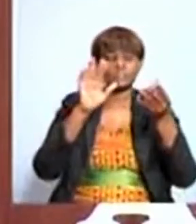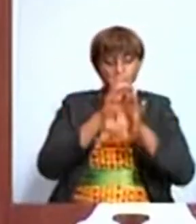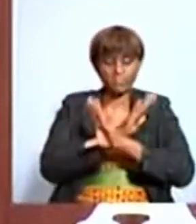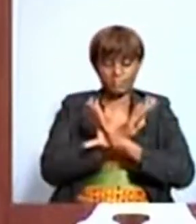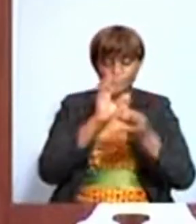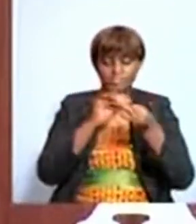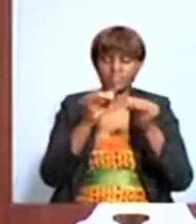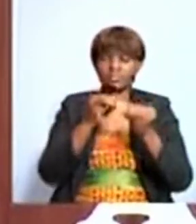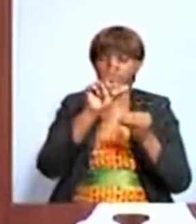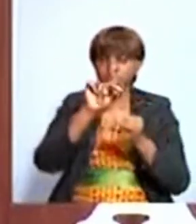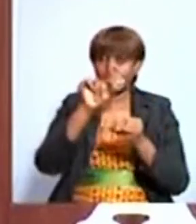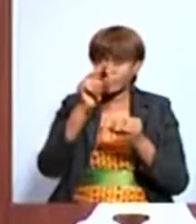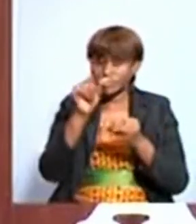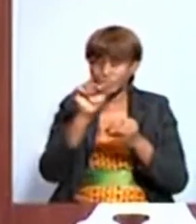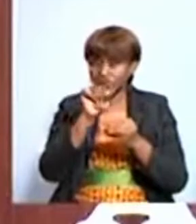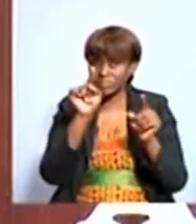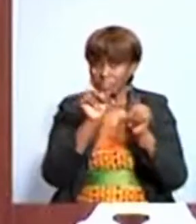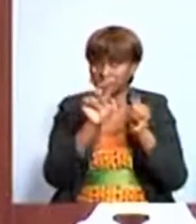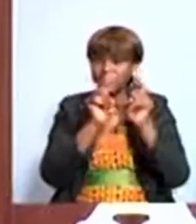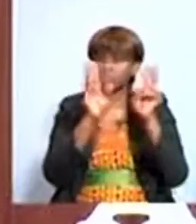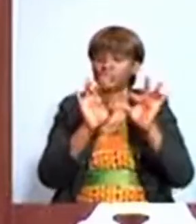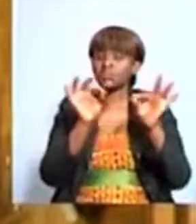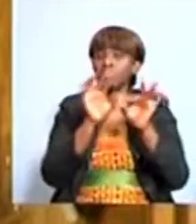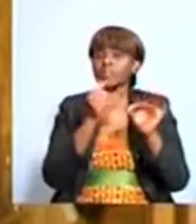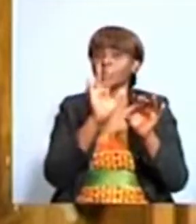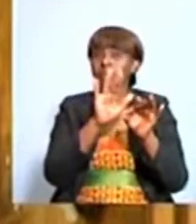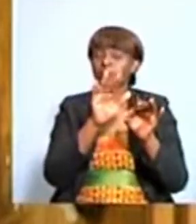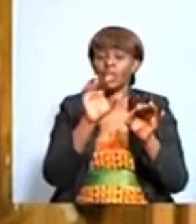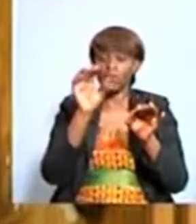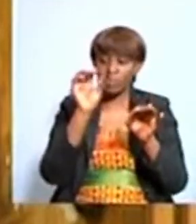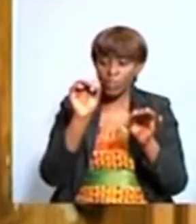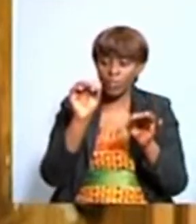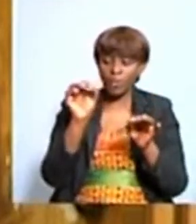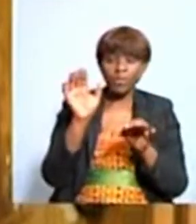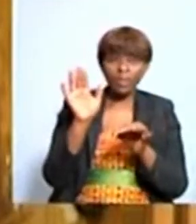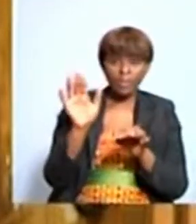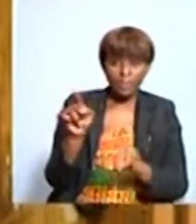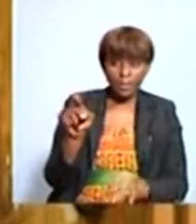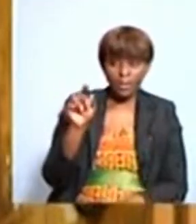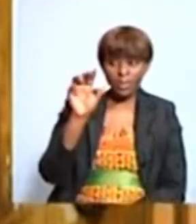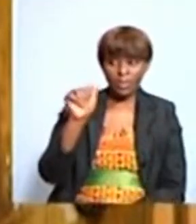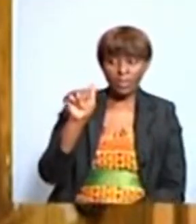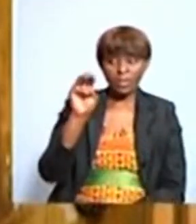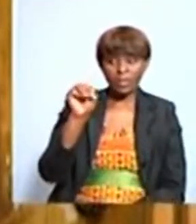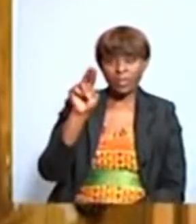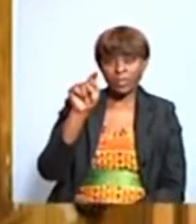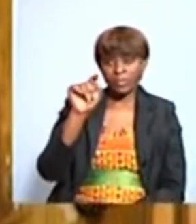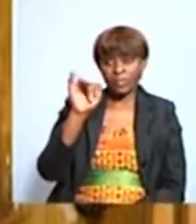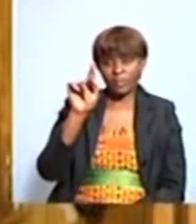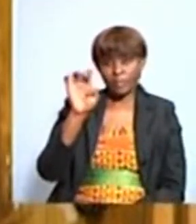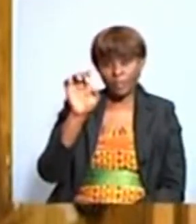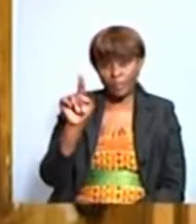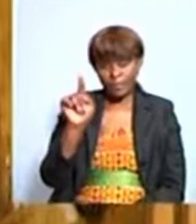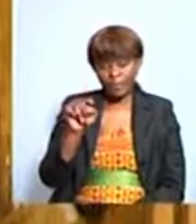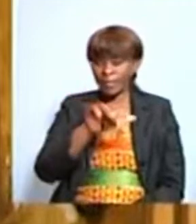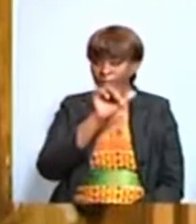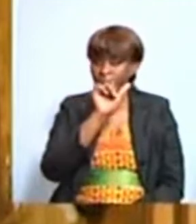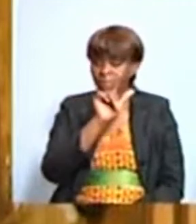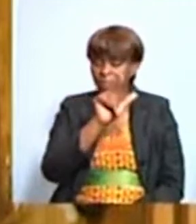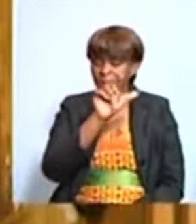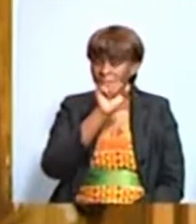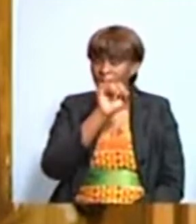Orders 2021, is very instructive. Mr. Oamtike, Member of Parliament, did inform the House that the statement by Mr. El